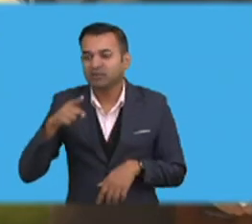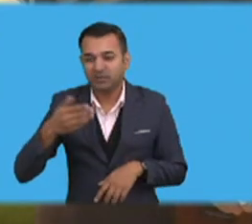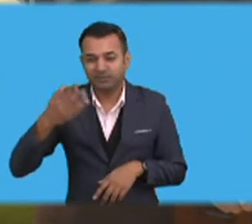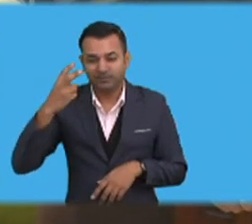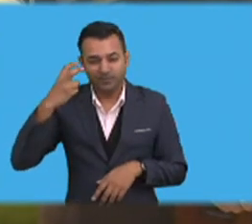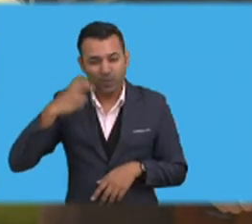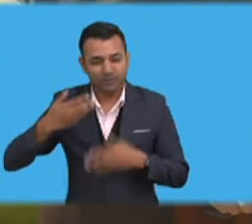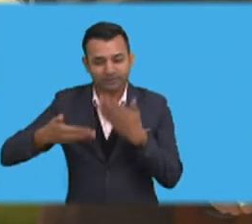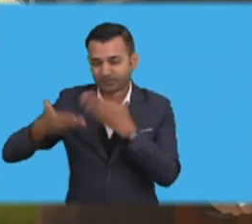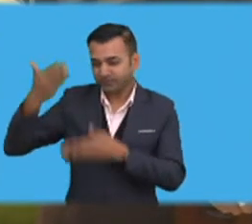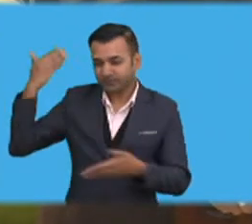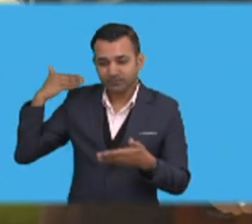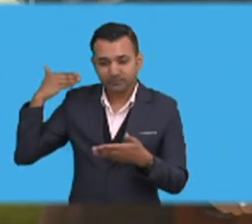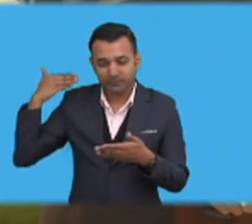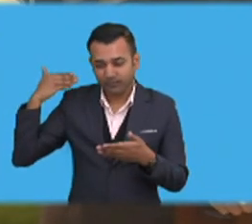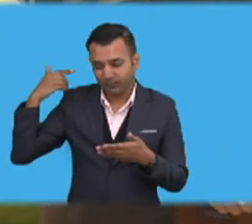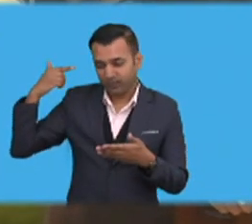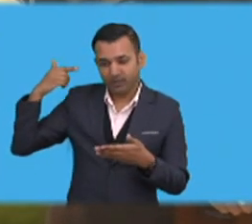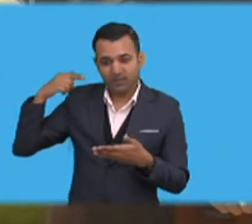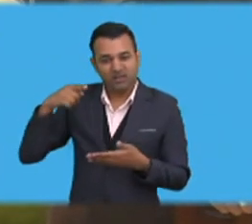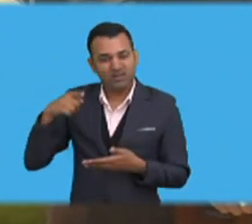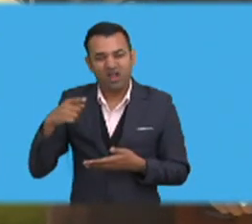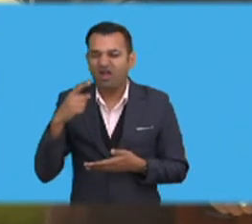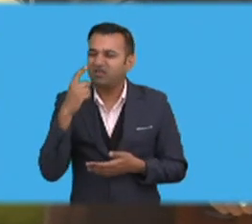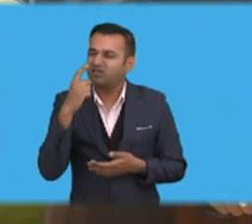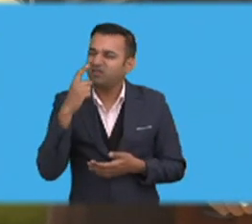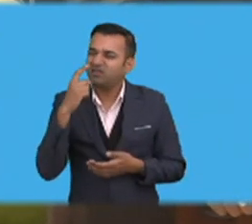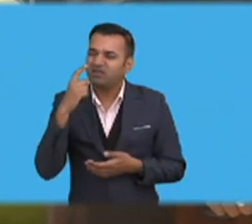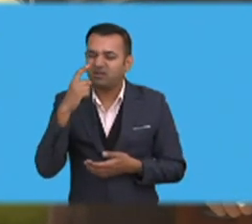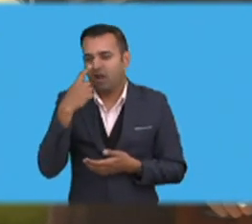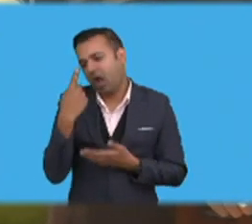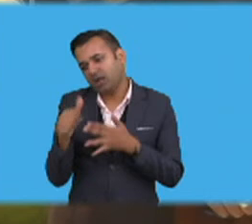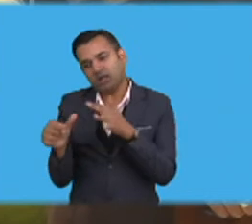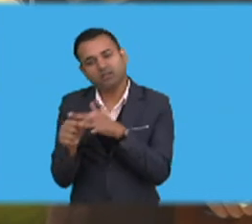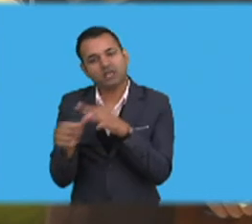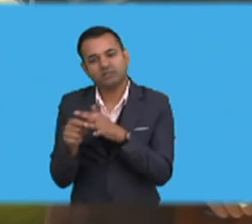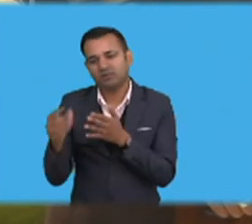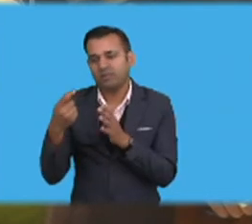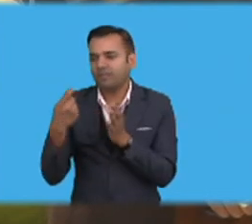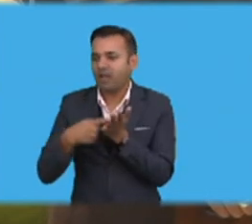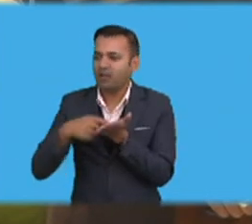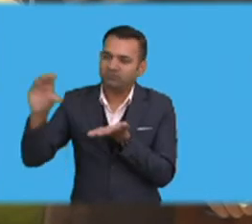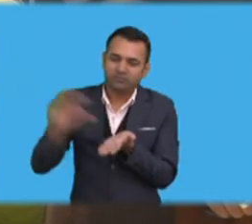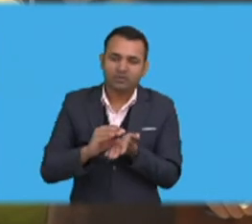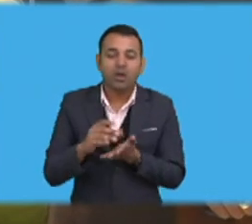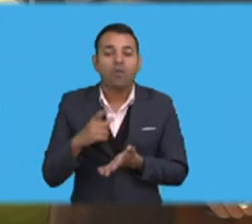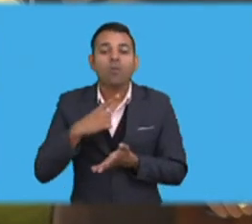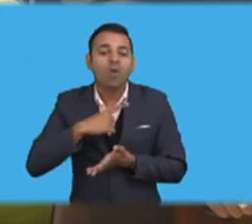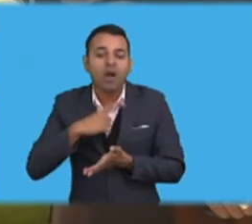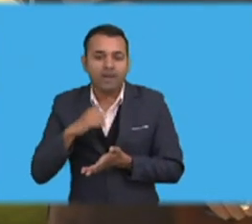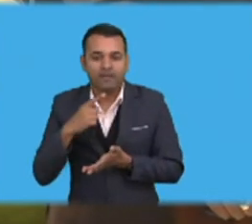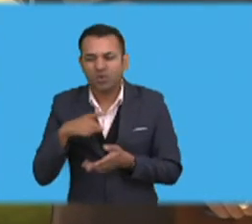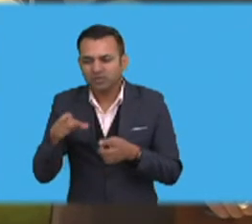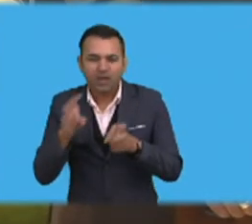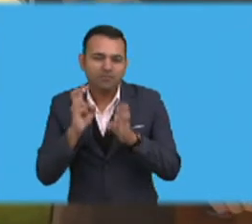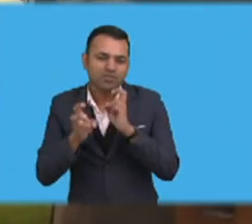scheme, the family of this young boy may not have been eligible for compensation given the circumstances of the accident and the burden of establishing